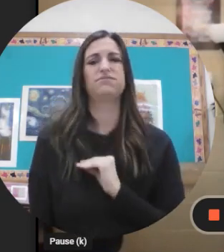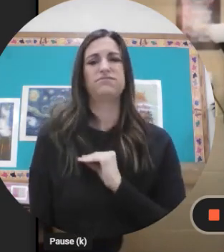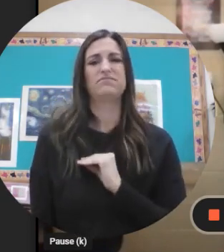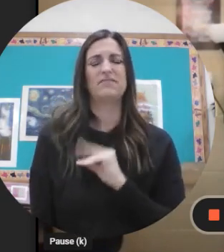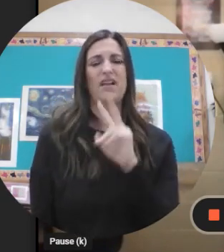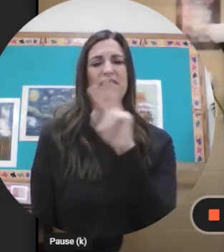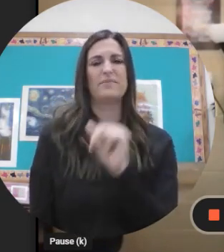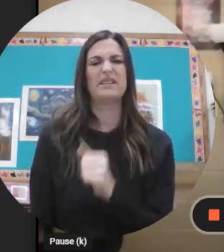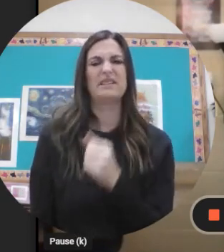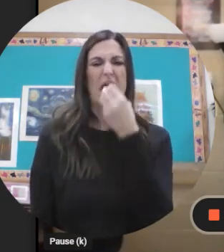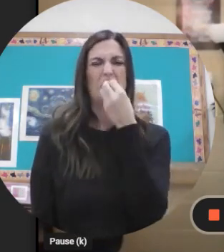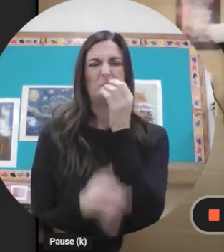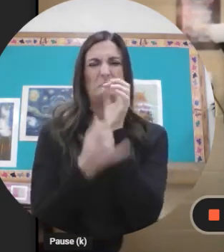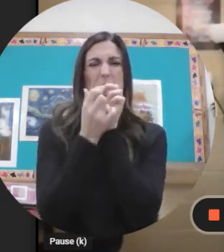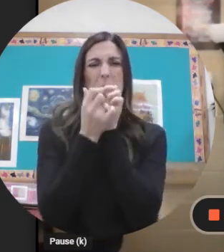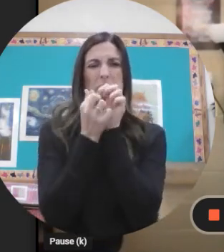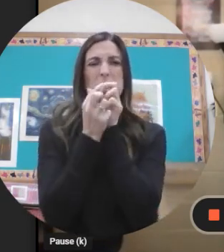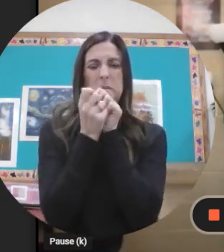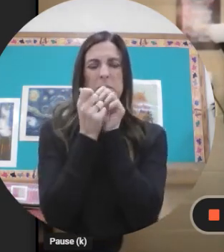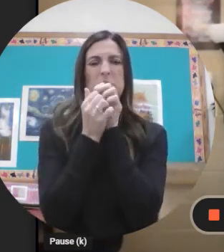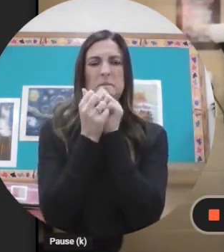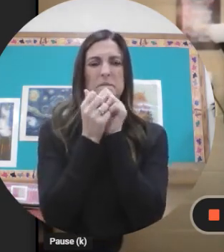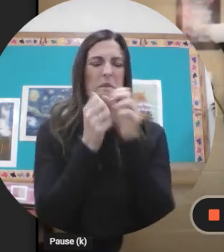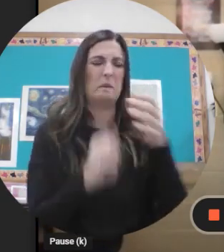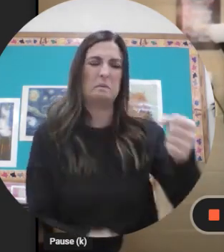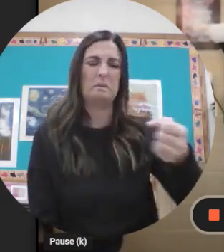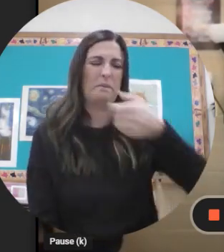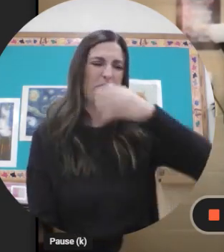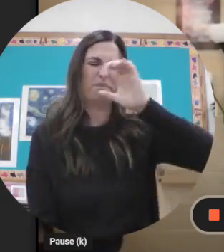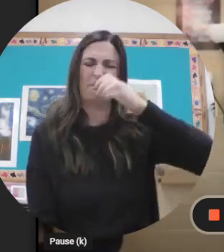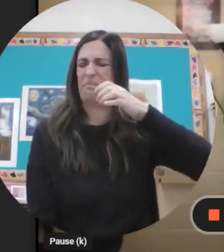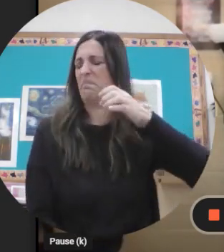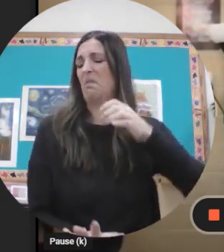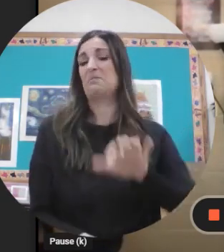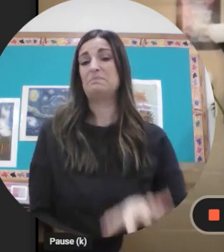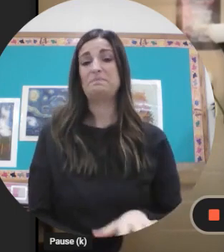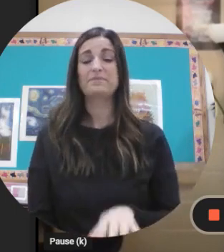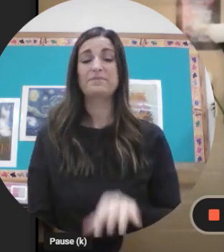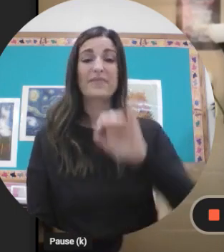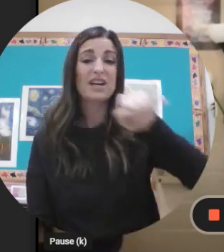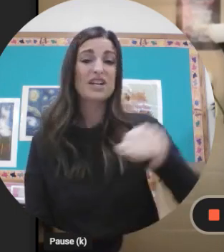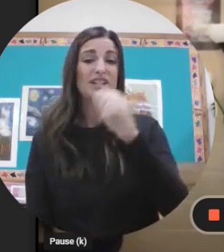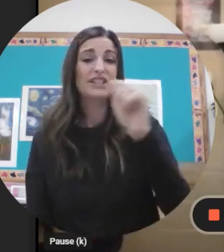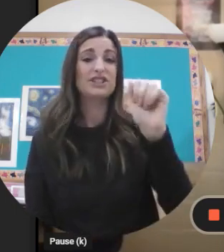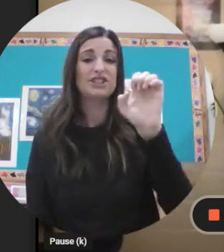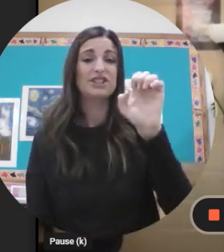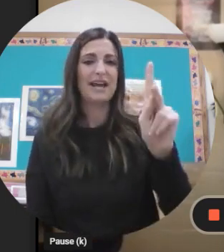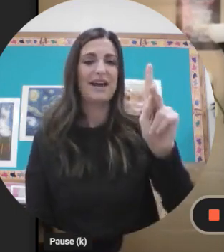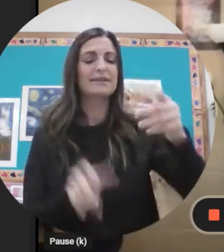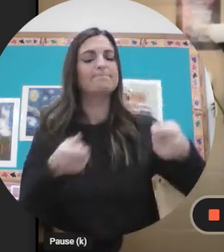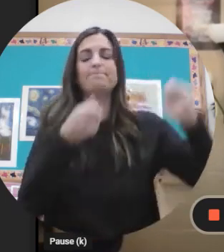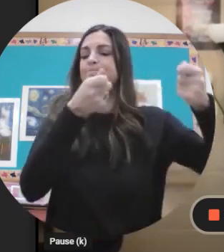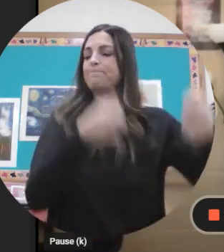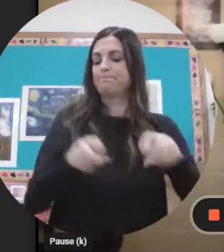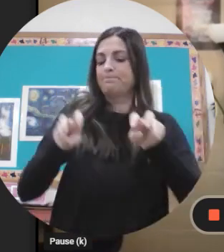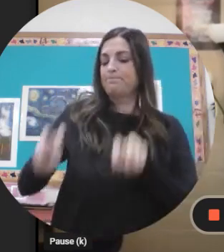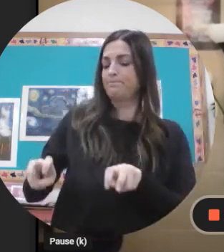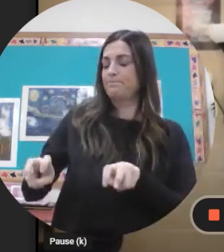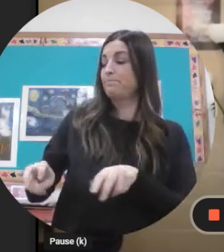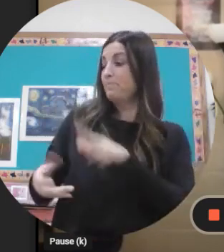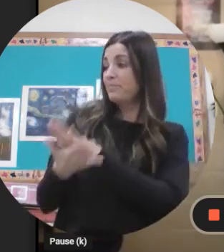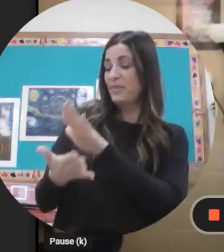really chewy, and the milk did not help wash it down. Jack set his tray at the seat beside me. "School ends at